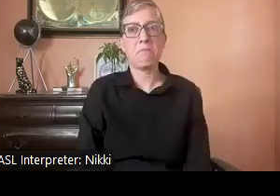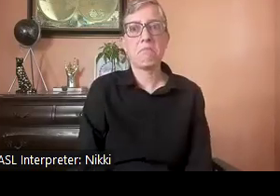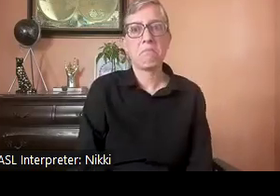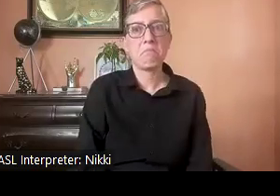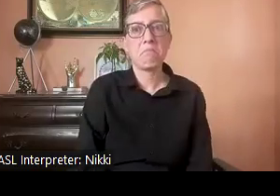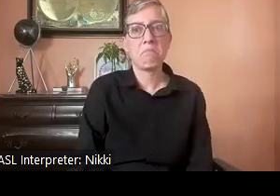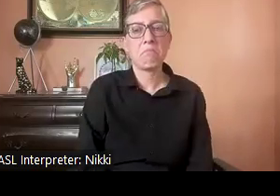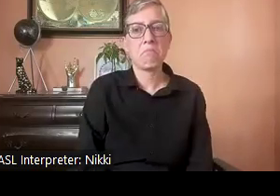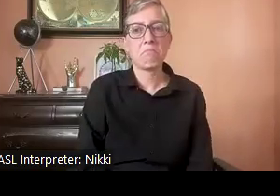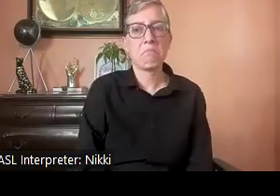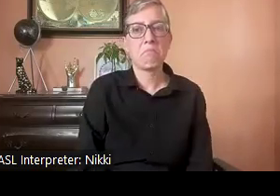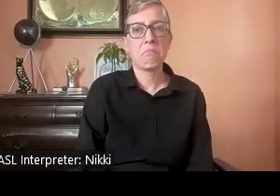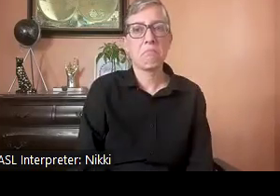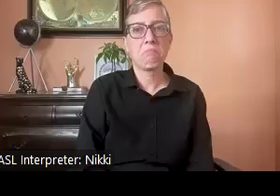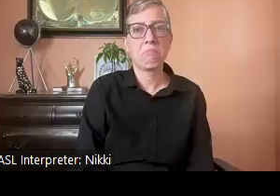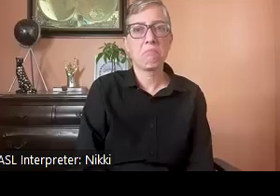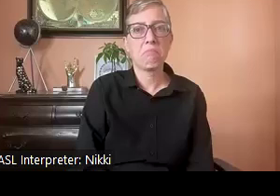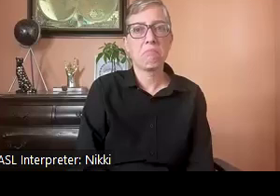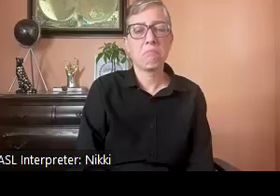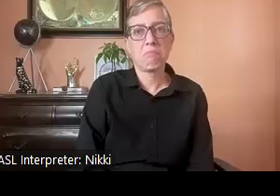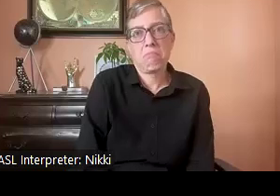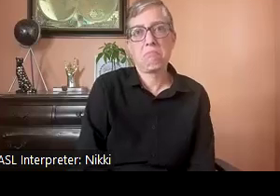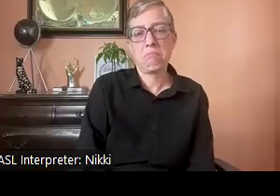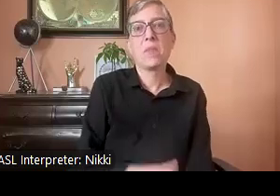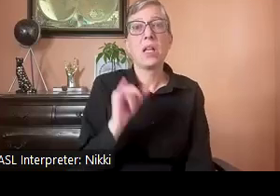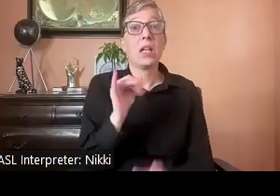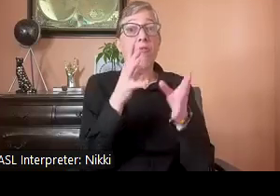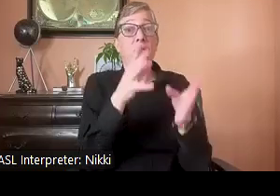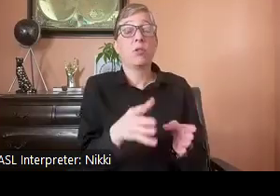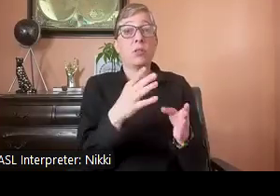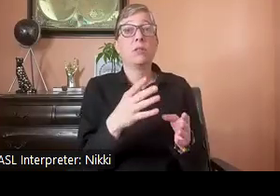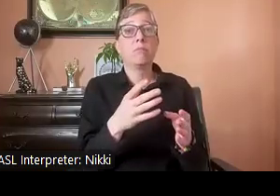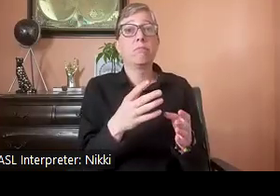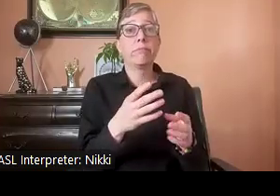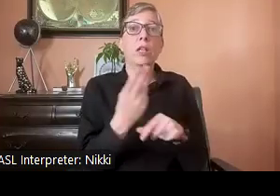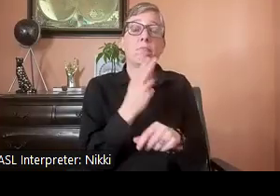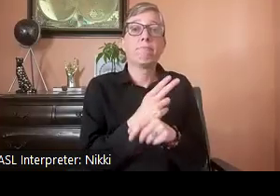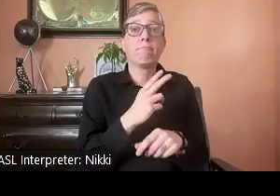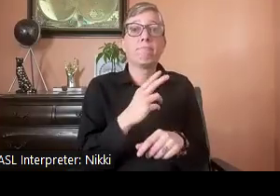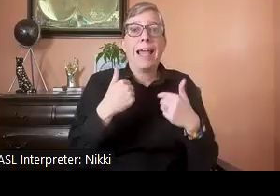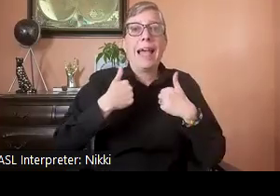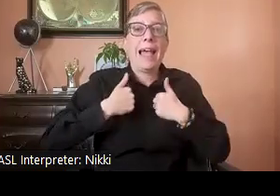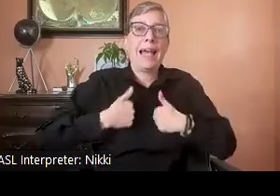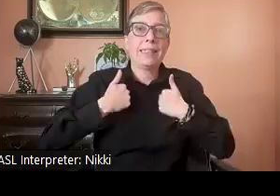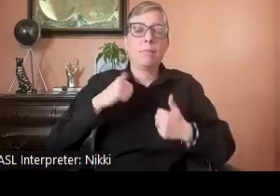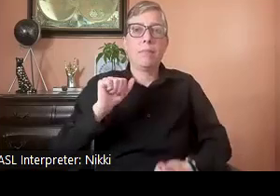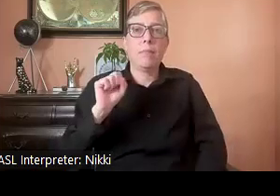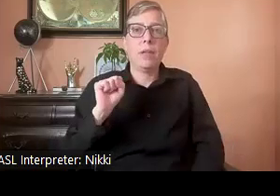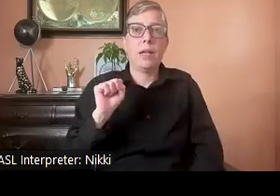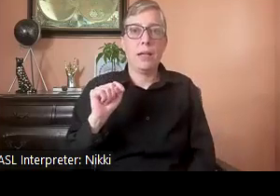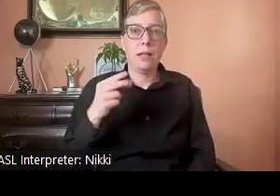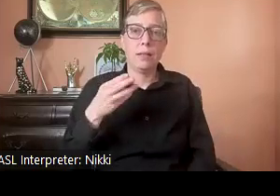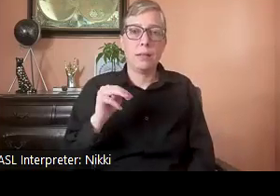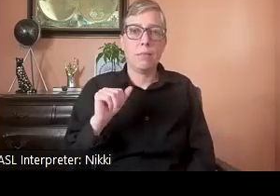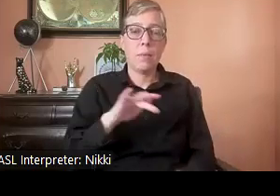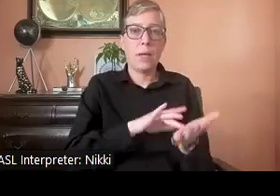the things that they're coming into me for. If someone is on asthma medication and they don't have an asthma action plan,